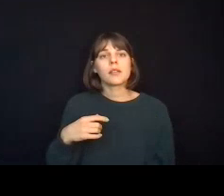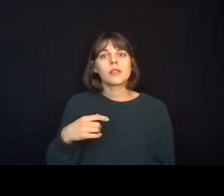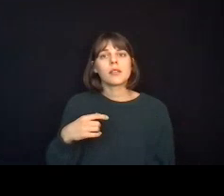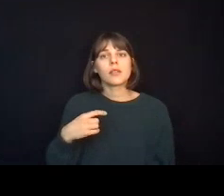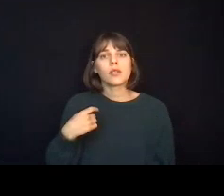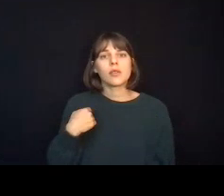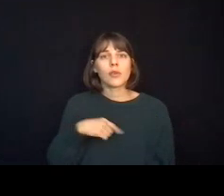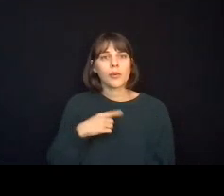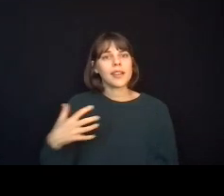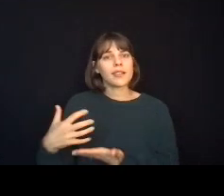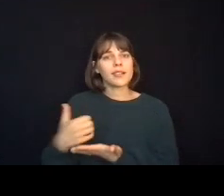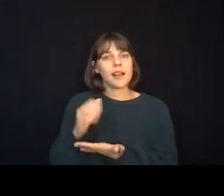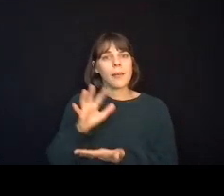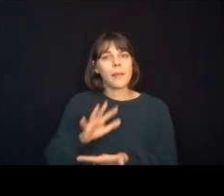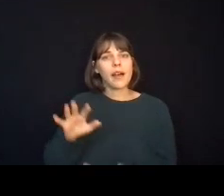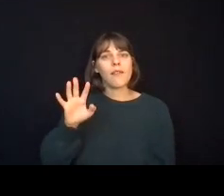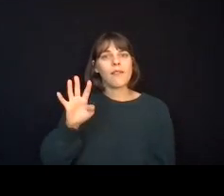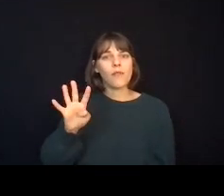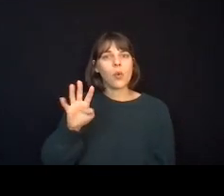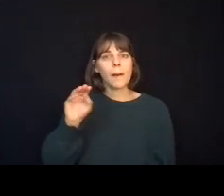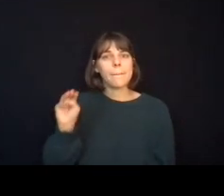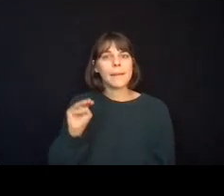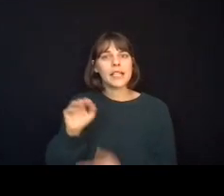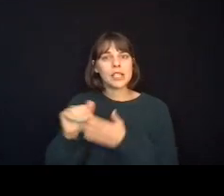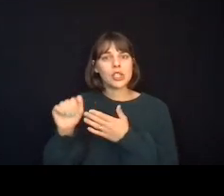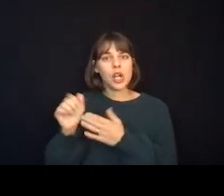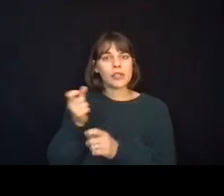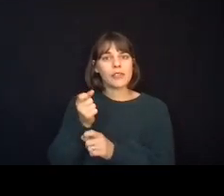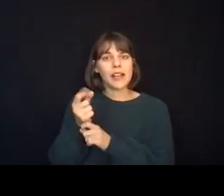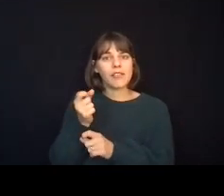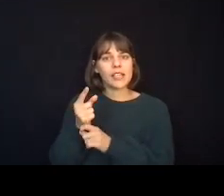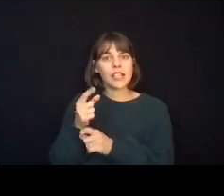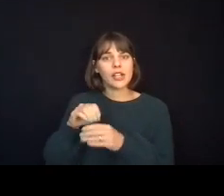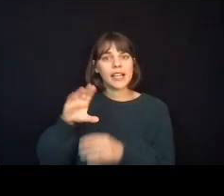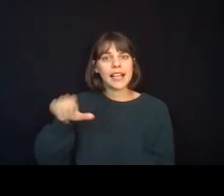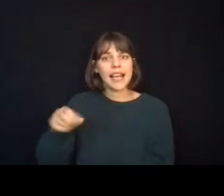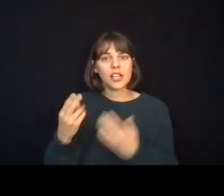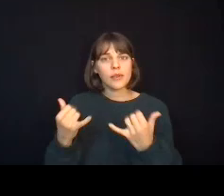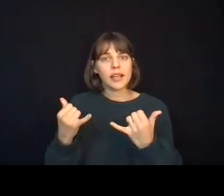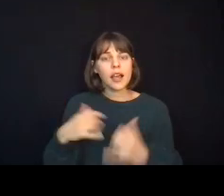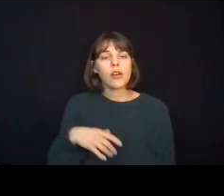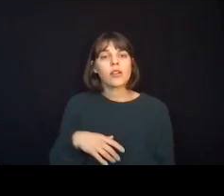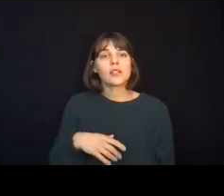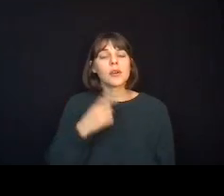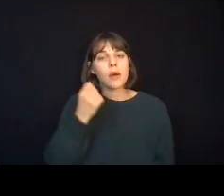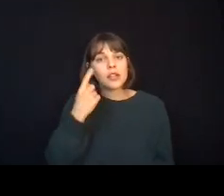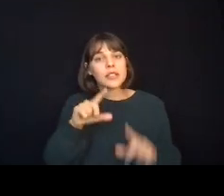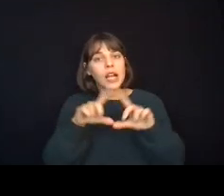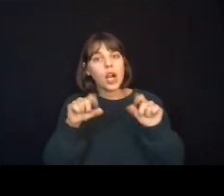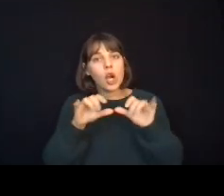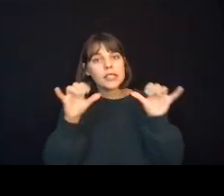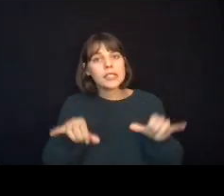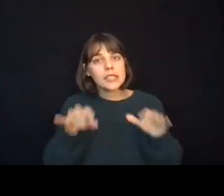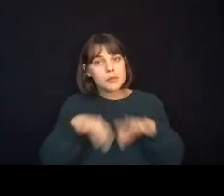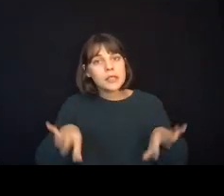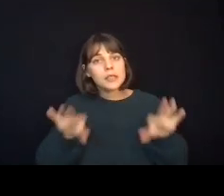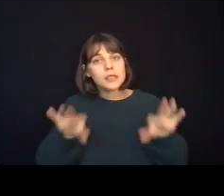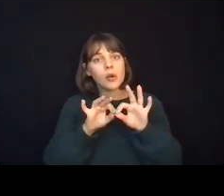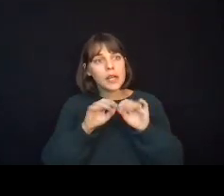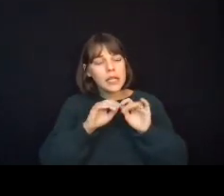bit about $4 million per year in cash at this time. So even with the heavy influence of the card system and